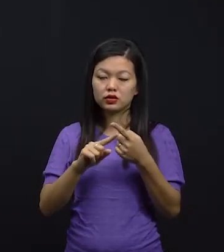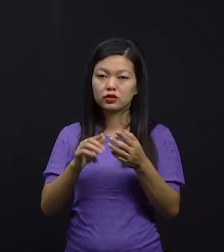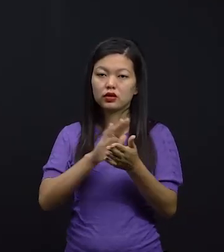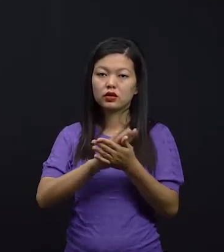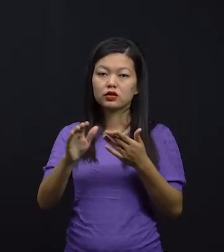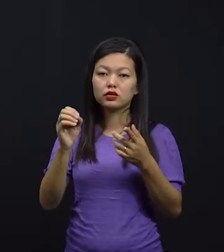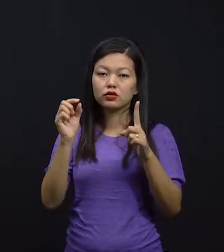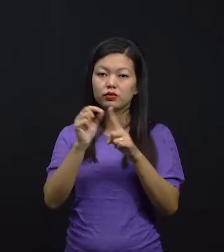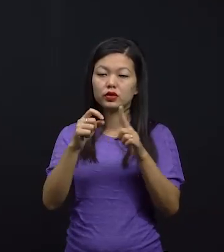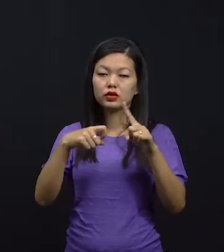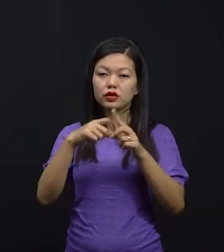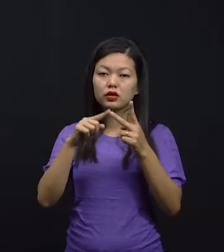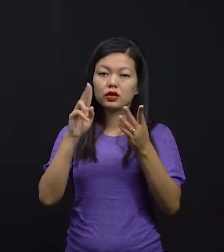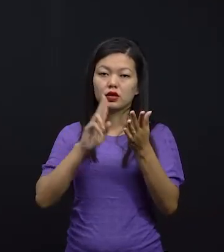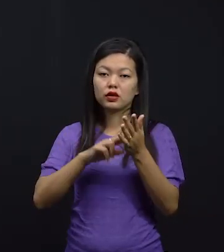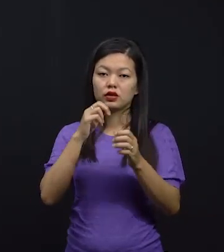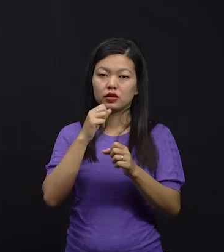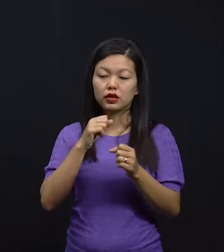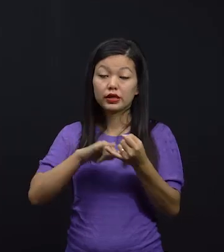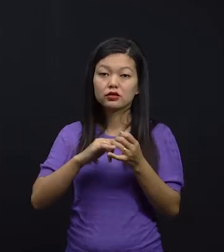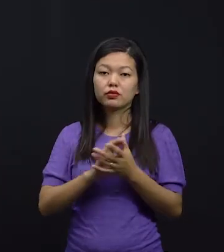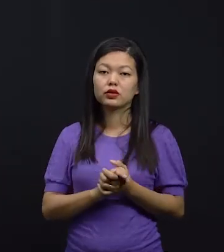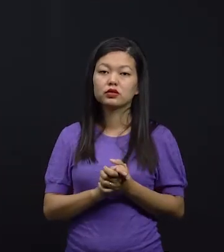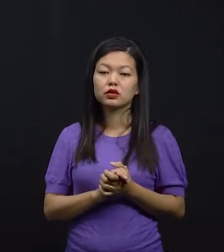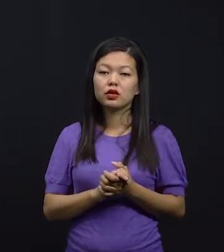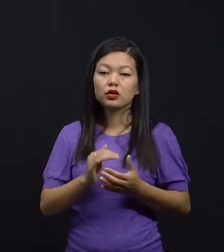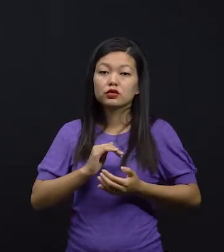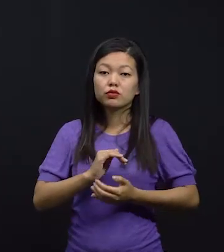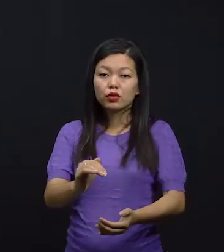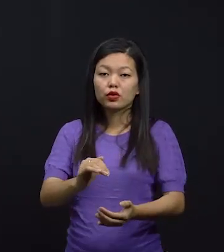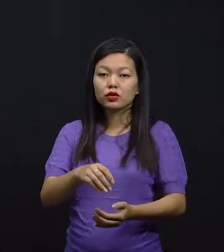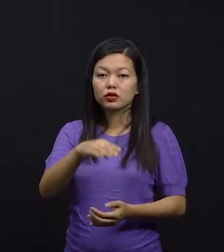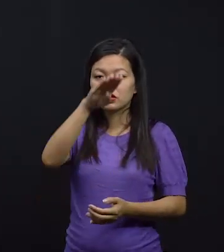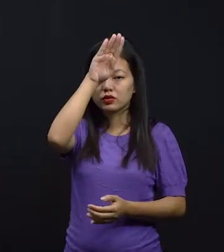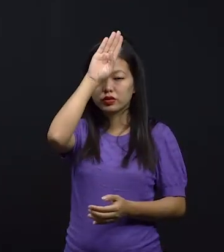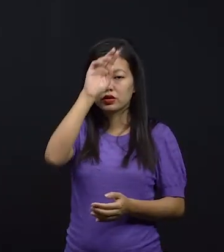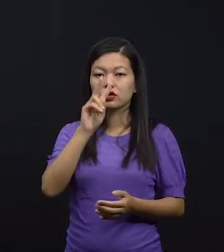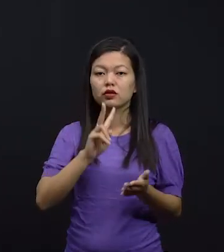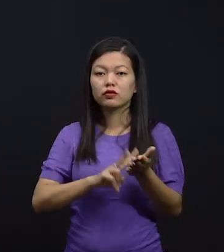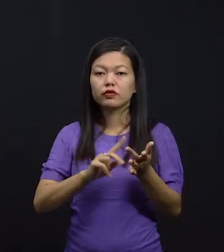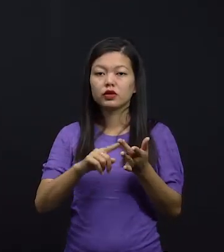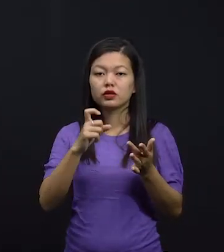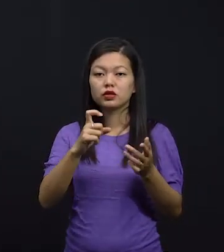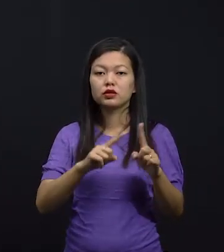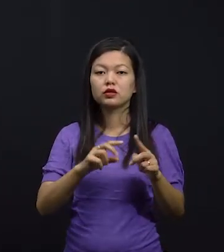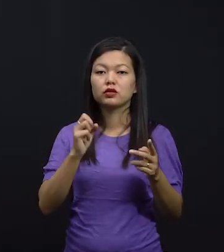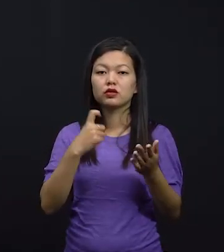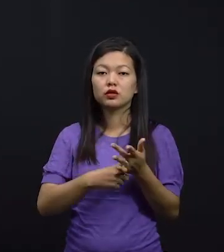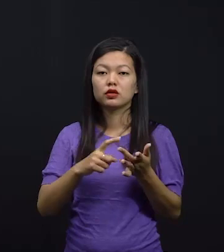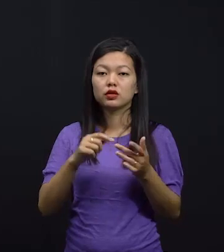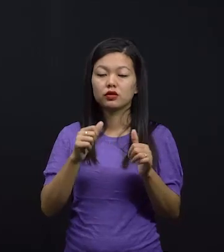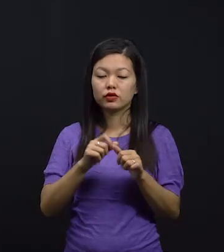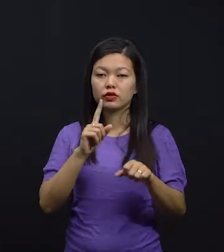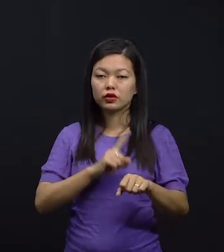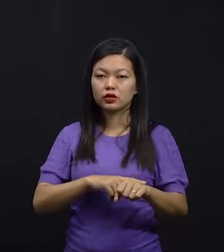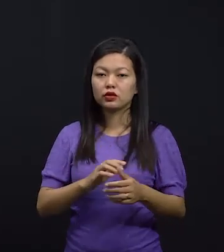he later on became a priest. His works were published by his friend Robert Bridges only